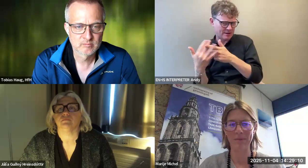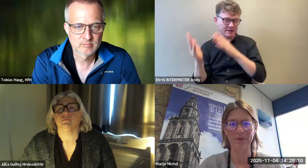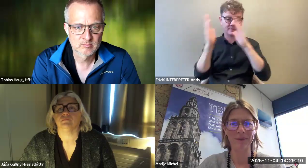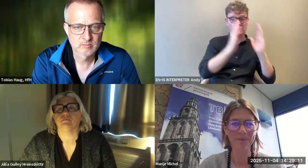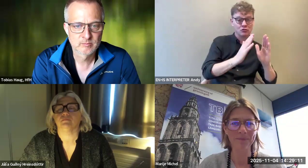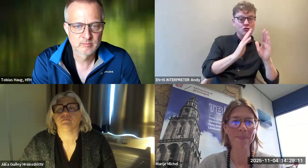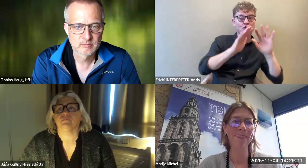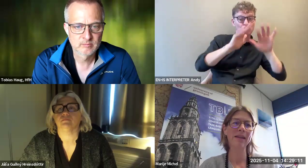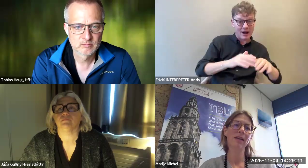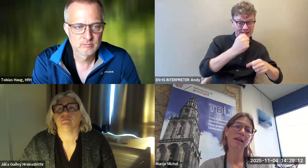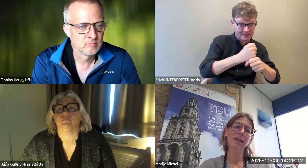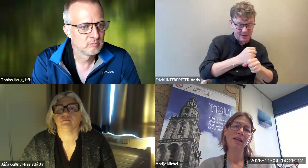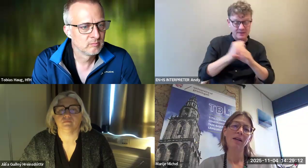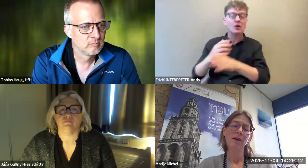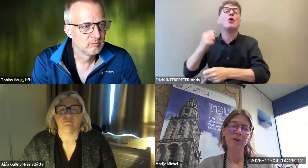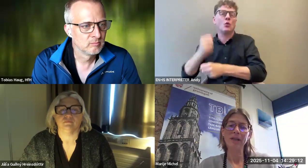at working memory.